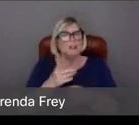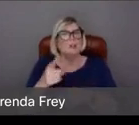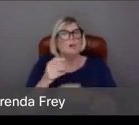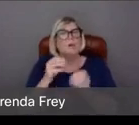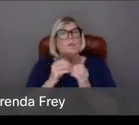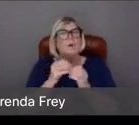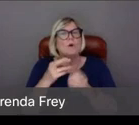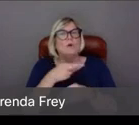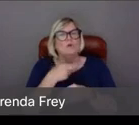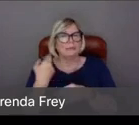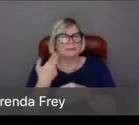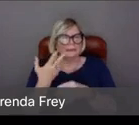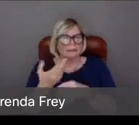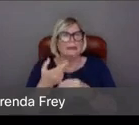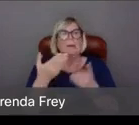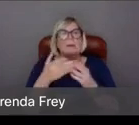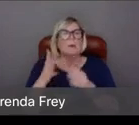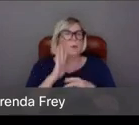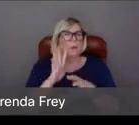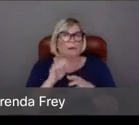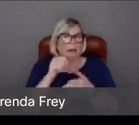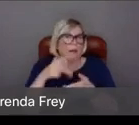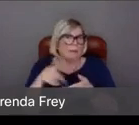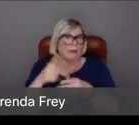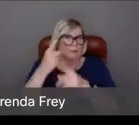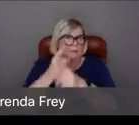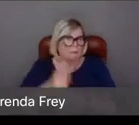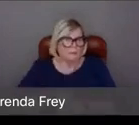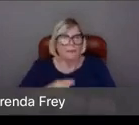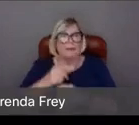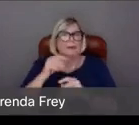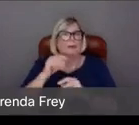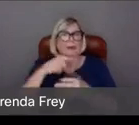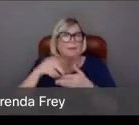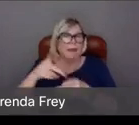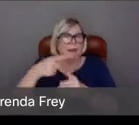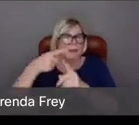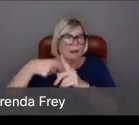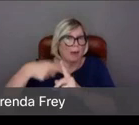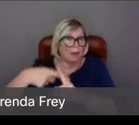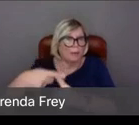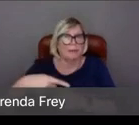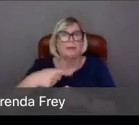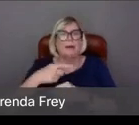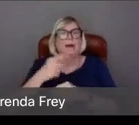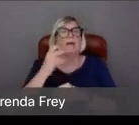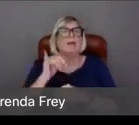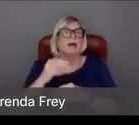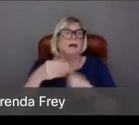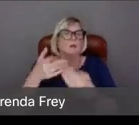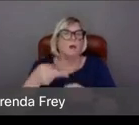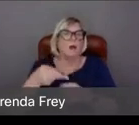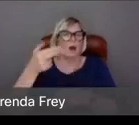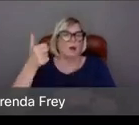you may default in some way, and they have to find a way to assume that risk, and that's by giving you a higher rate.